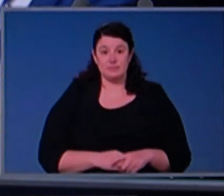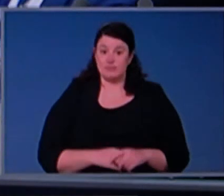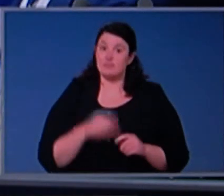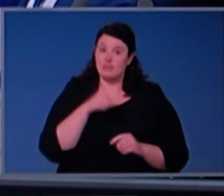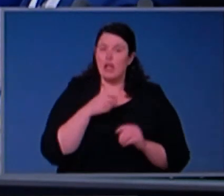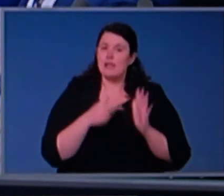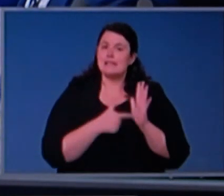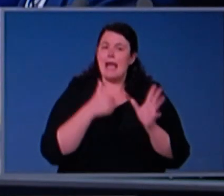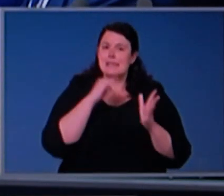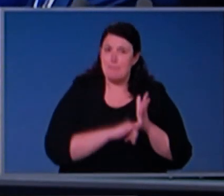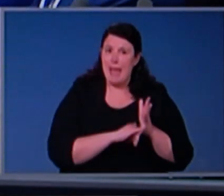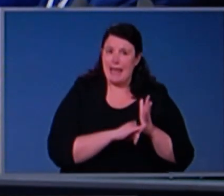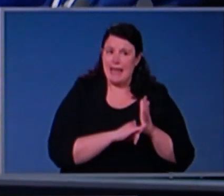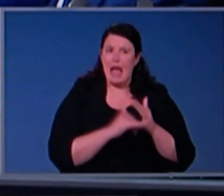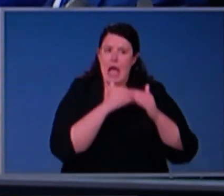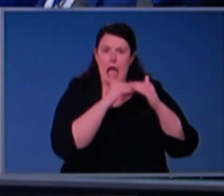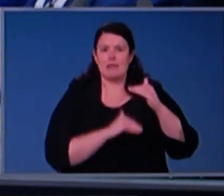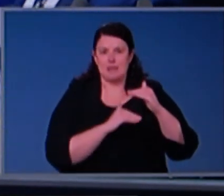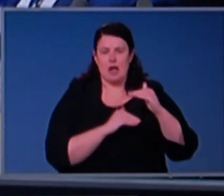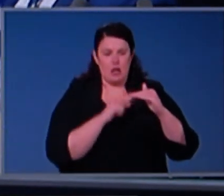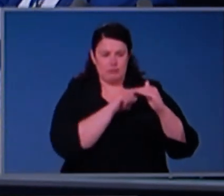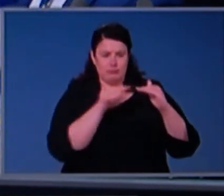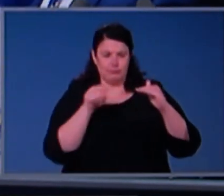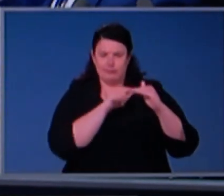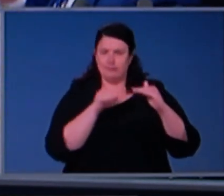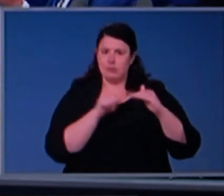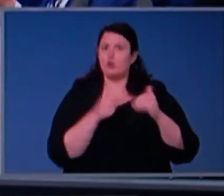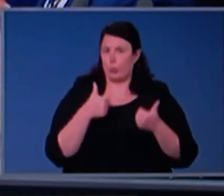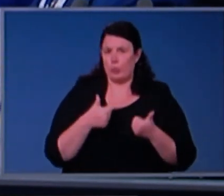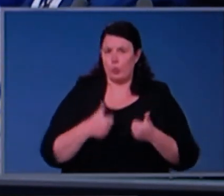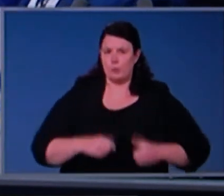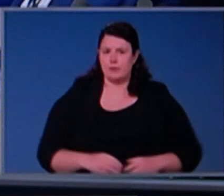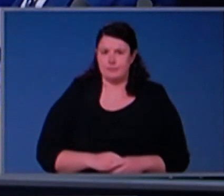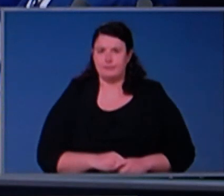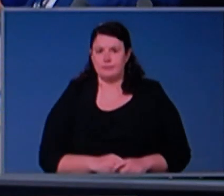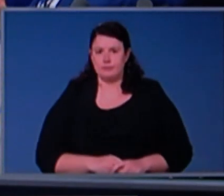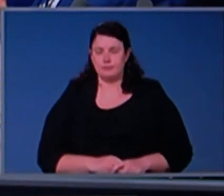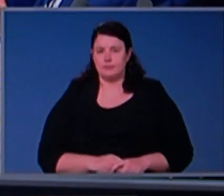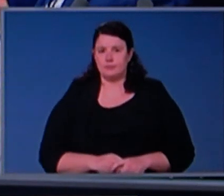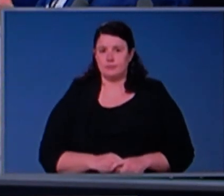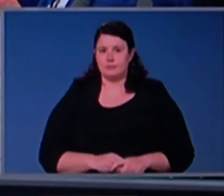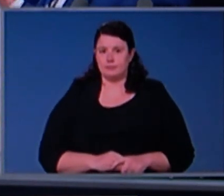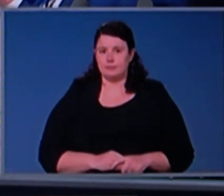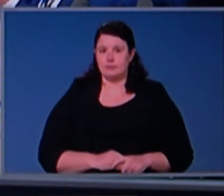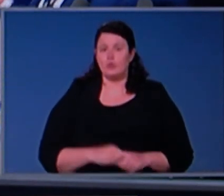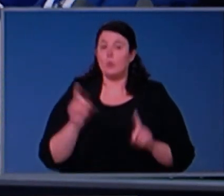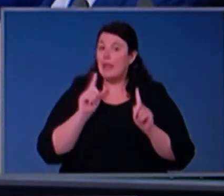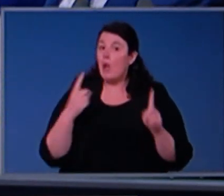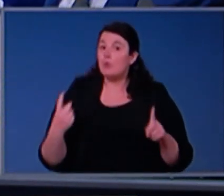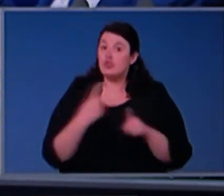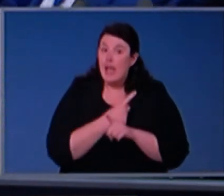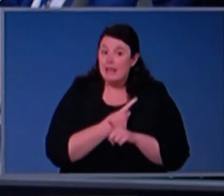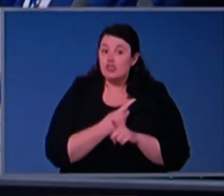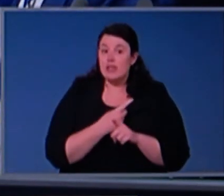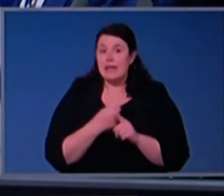blue line is just below 1. But I'll show you later that we are now advancing that modelling to look